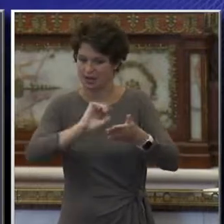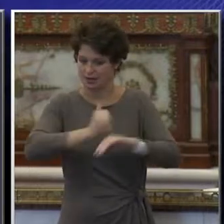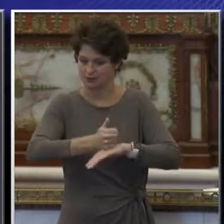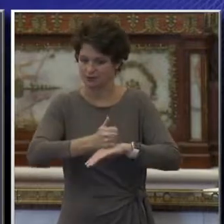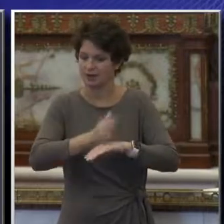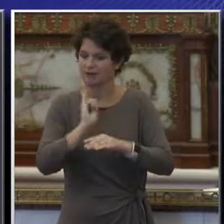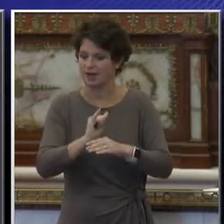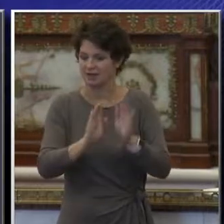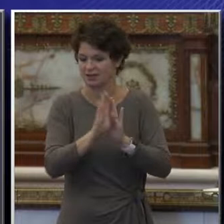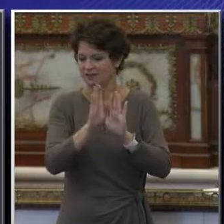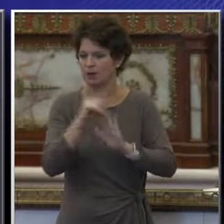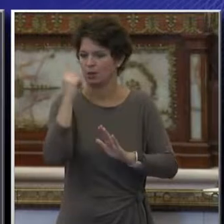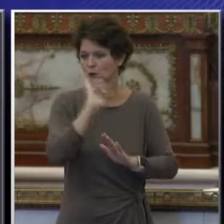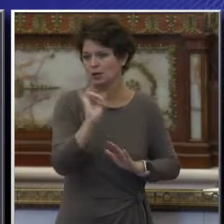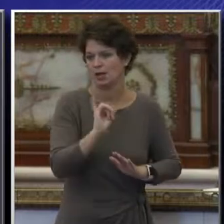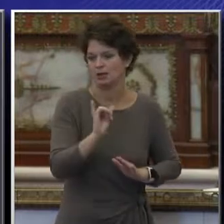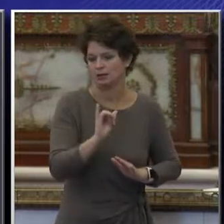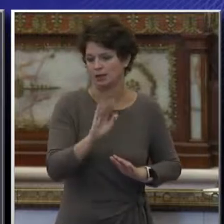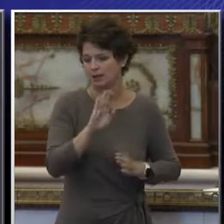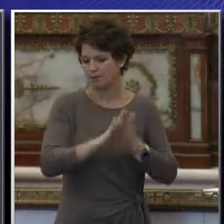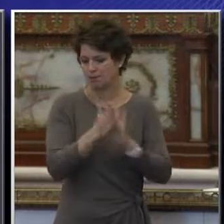the development will be?